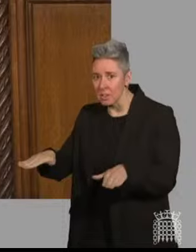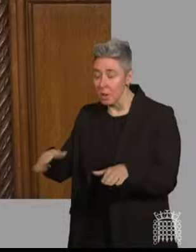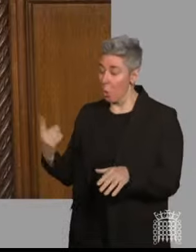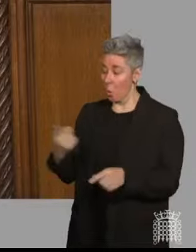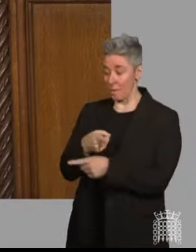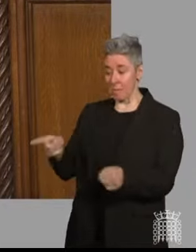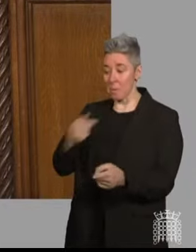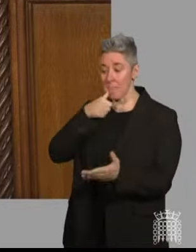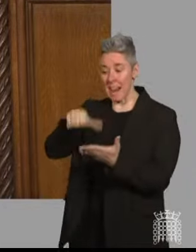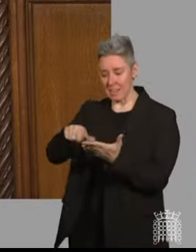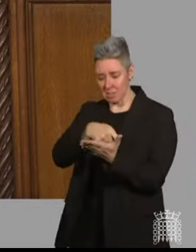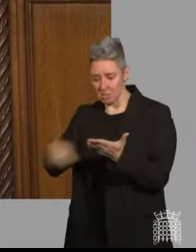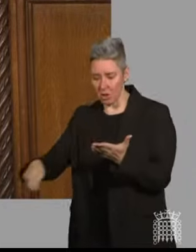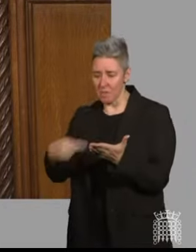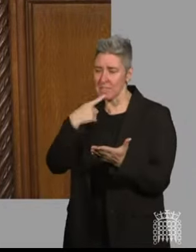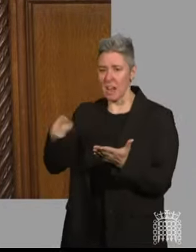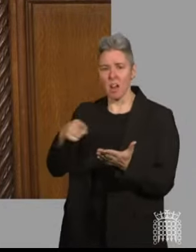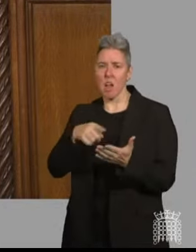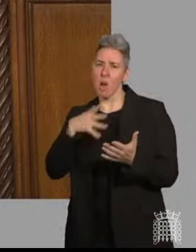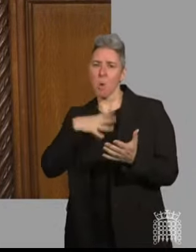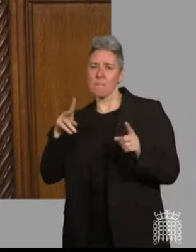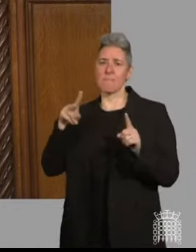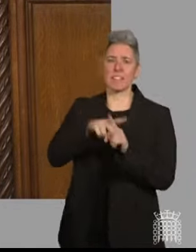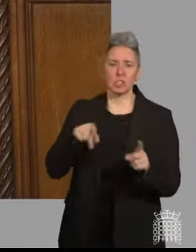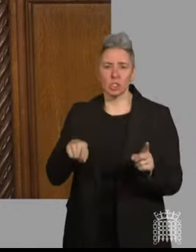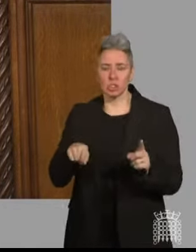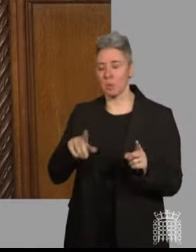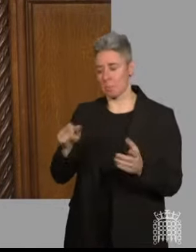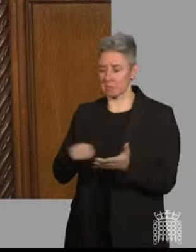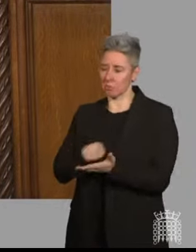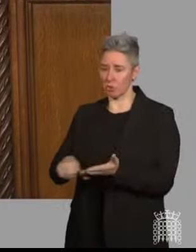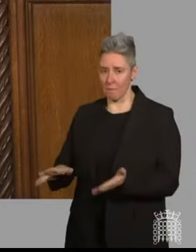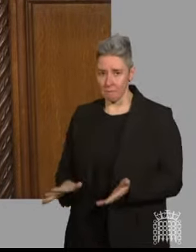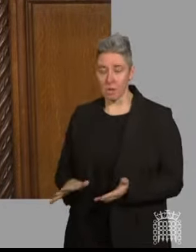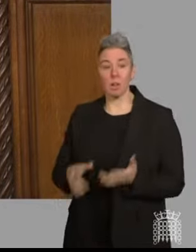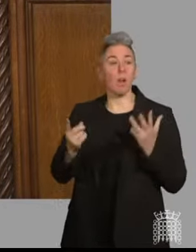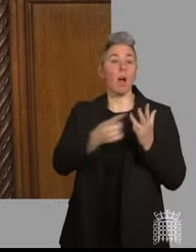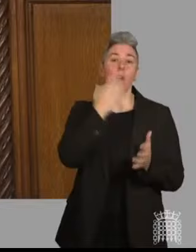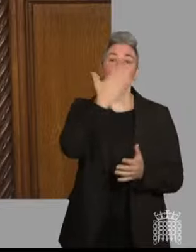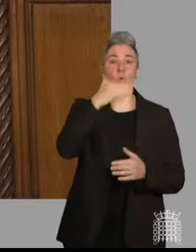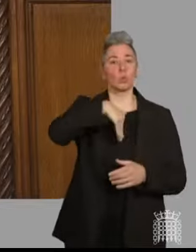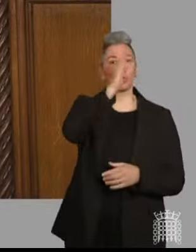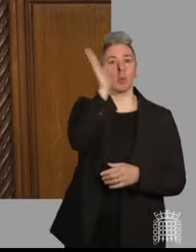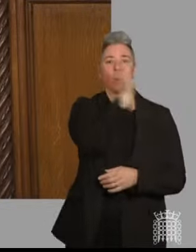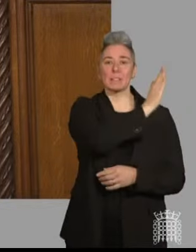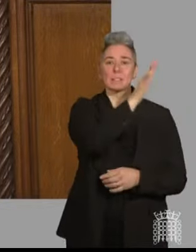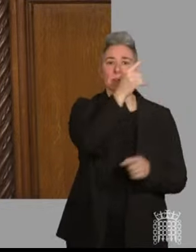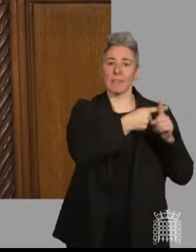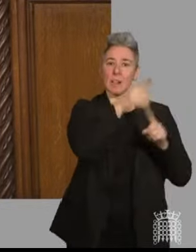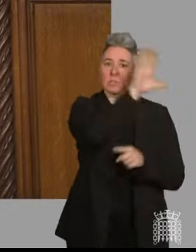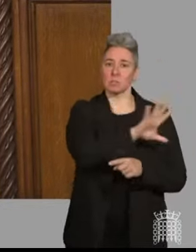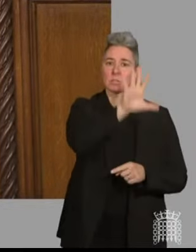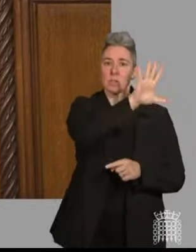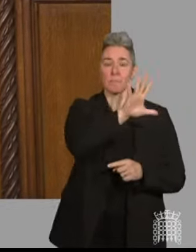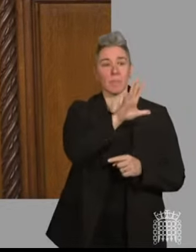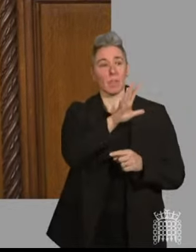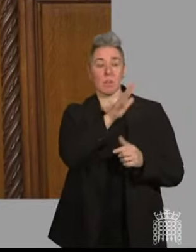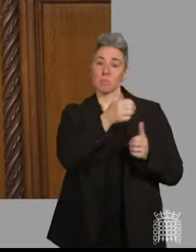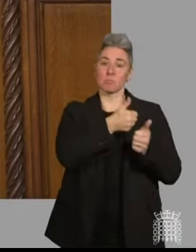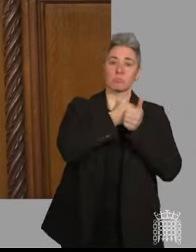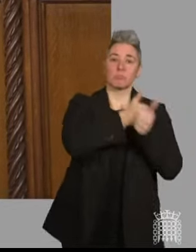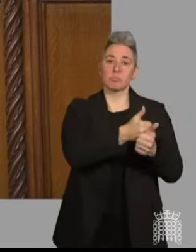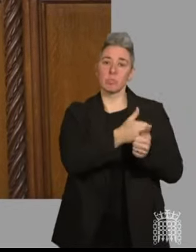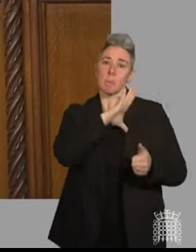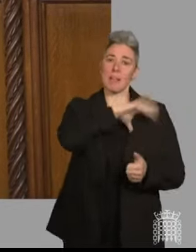crossed out. In another school in the northwest of England, pro-Palestinian activists were invited in to educate pupils on the history